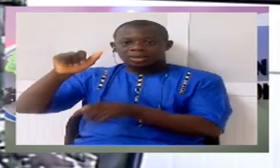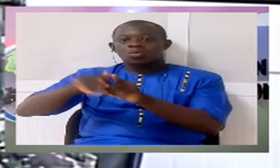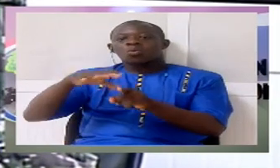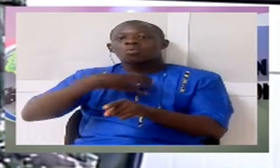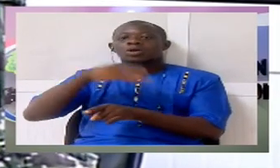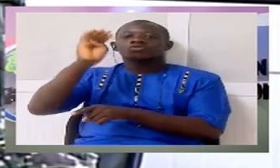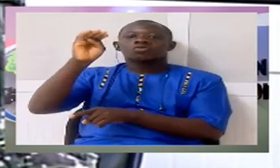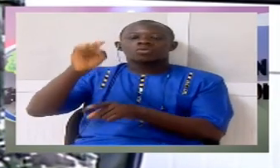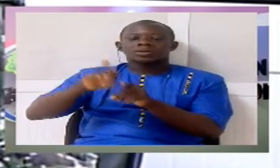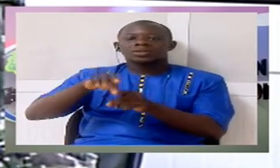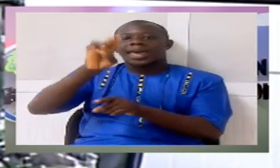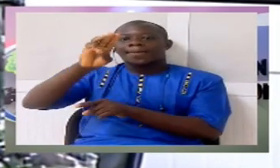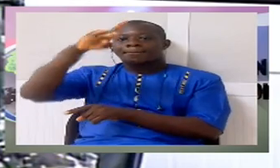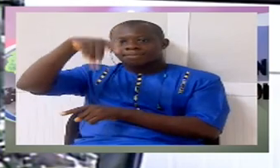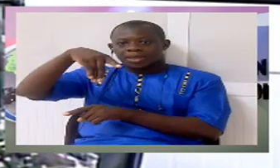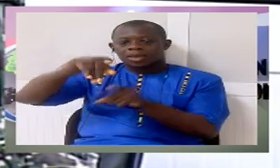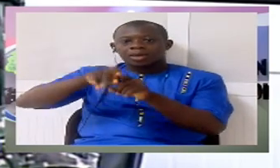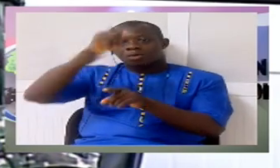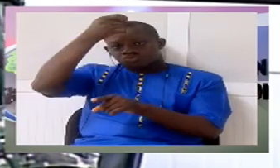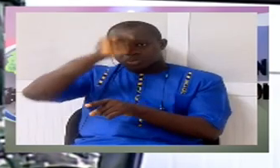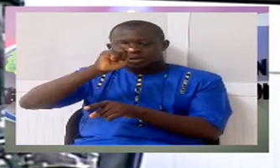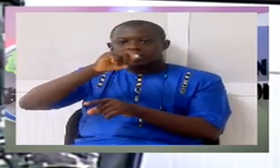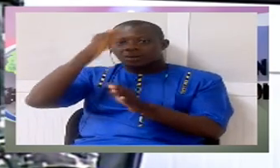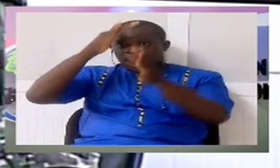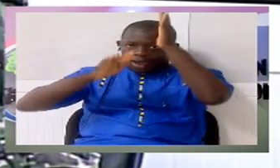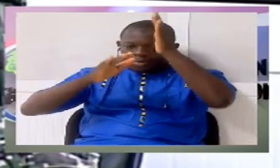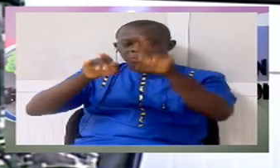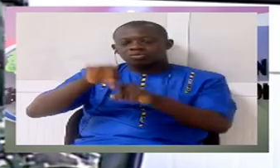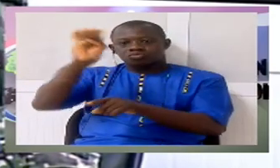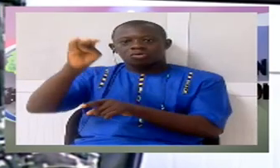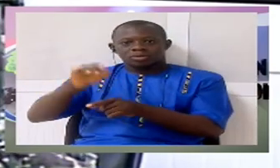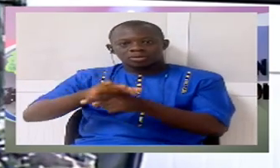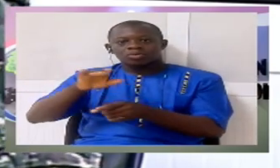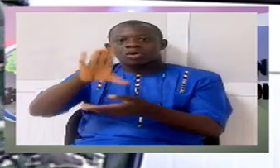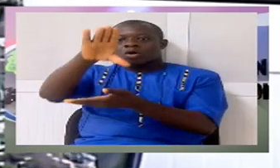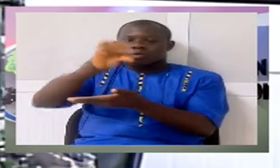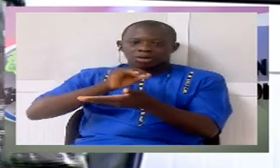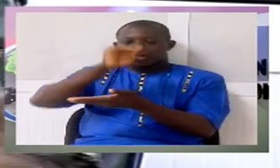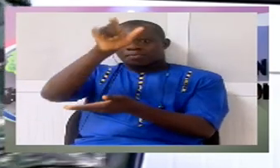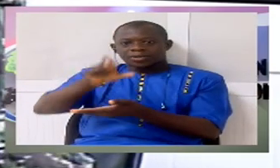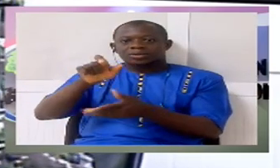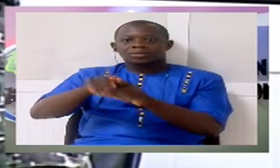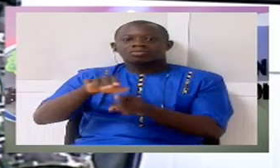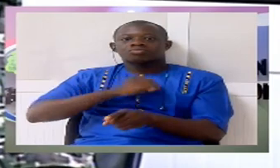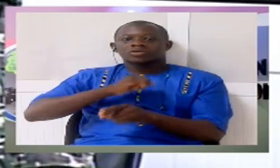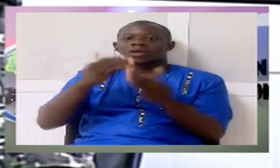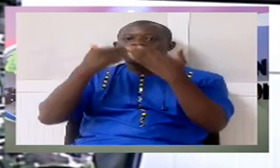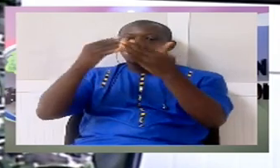police. I heard that he even said that the military police should come and collect Al Mamu. But